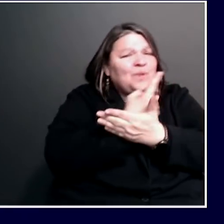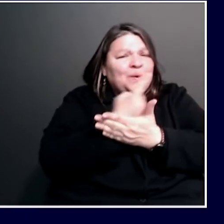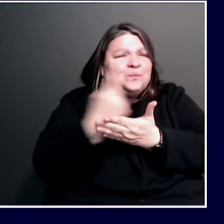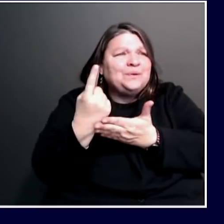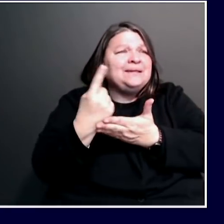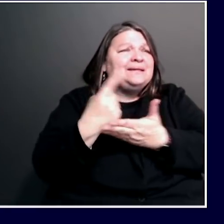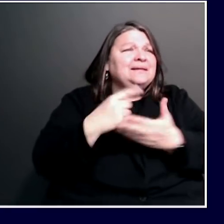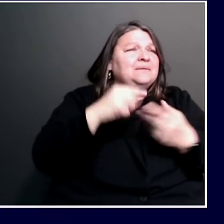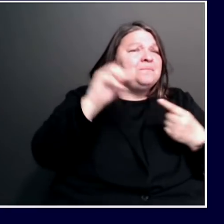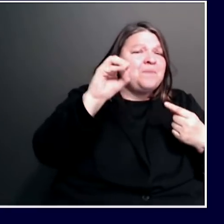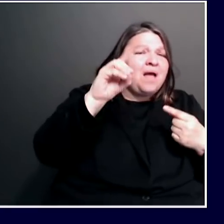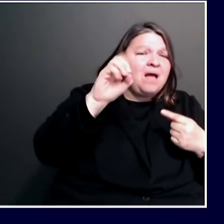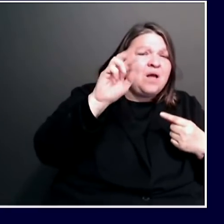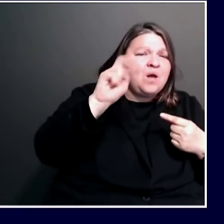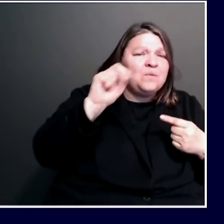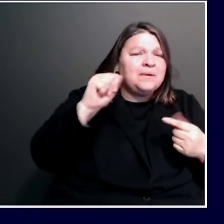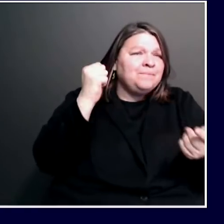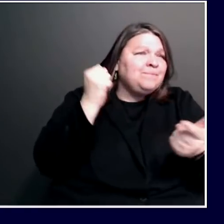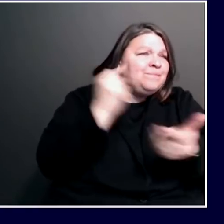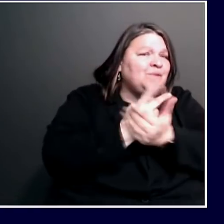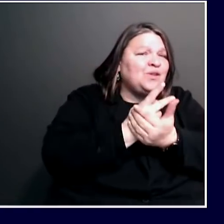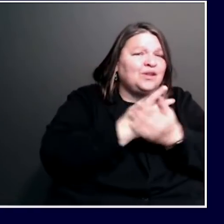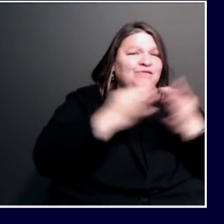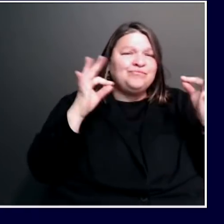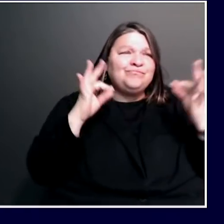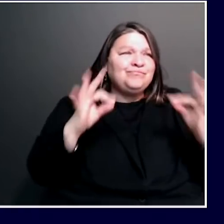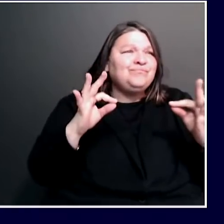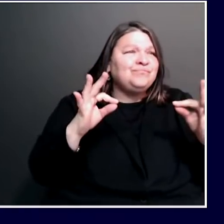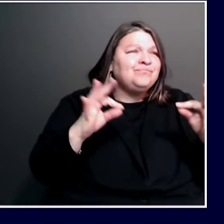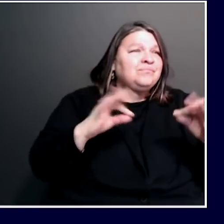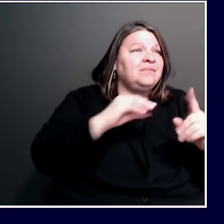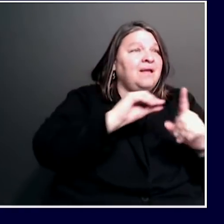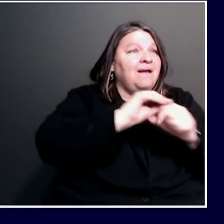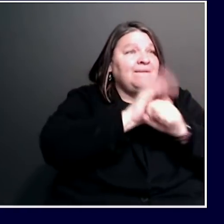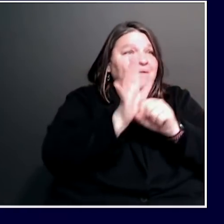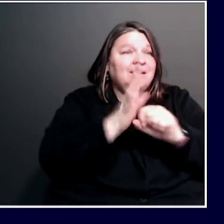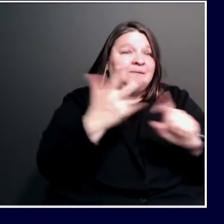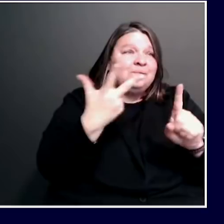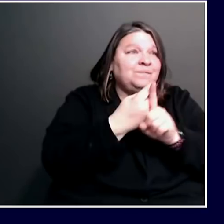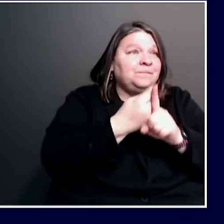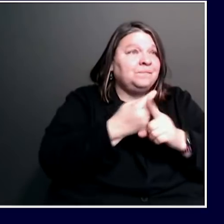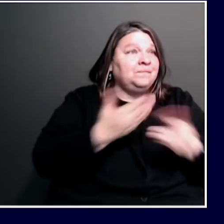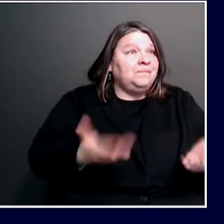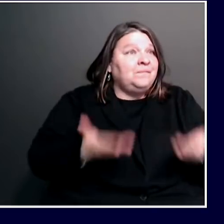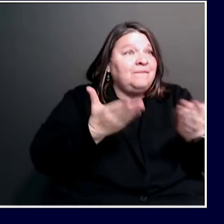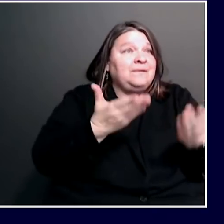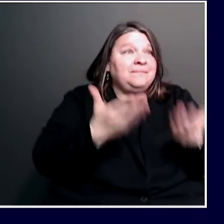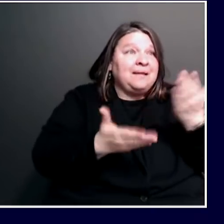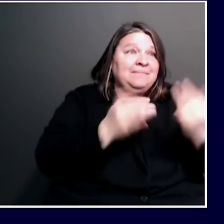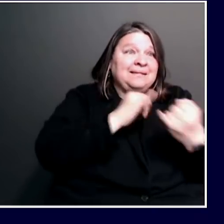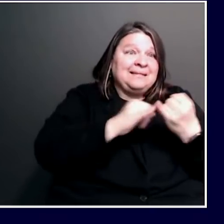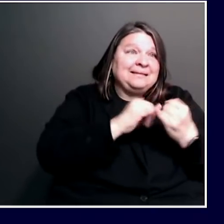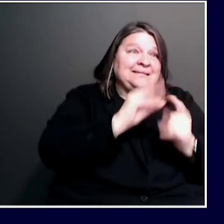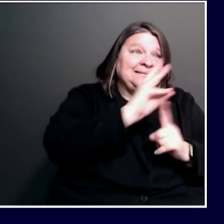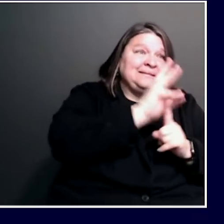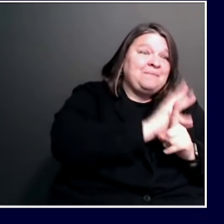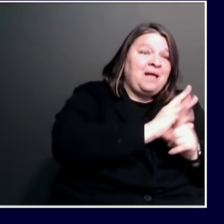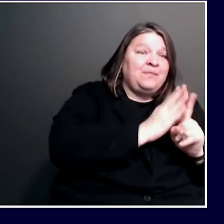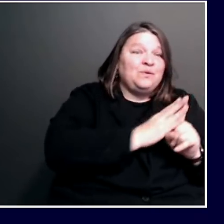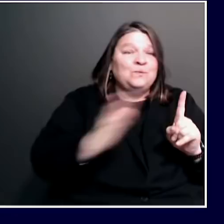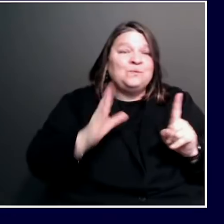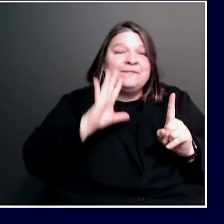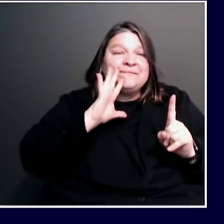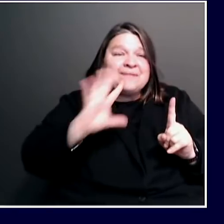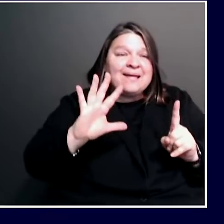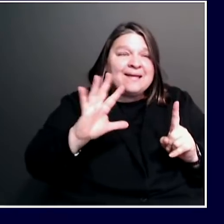that a COVID-19 vaccine may soon be authorized for that last age group, kids under the age of 5. And we're seeing